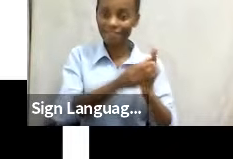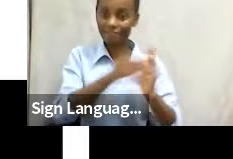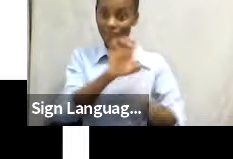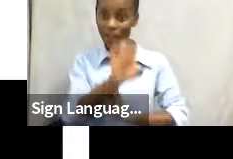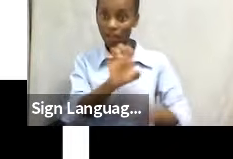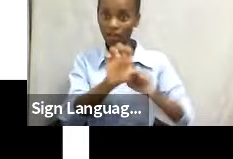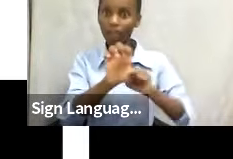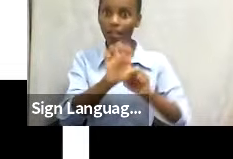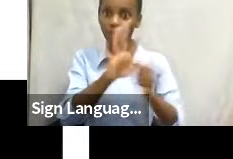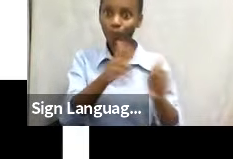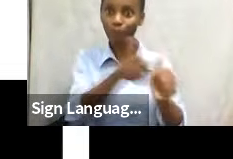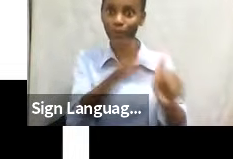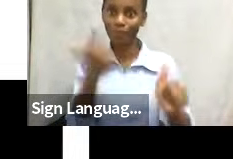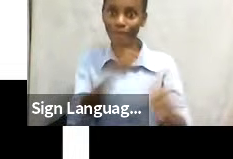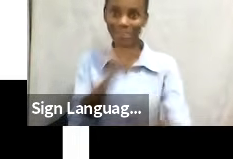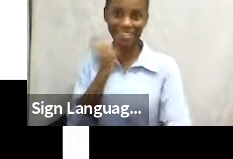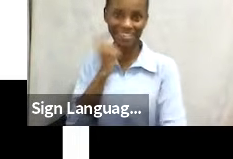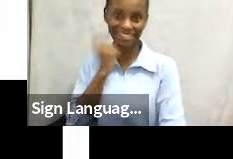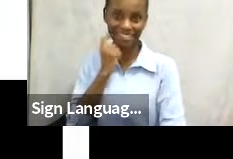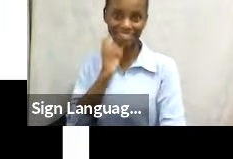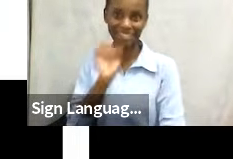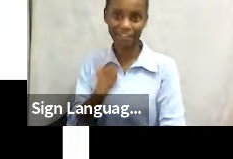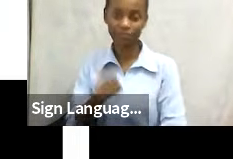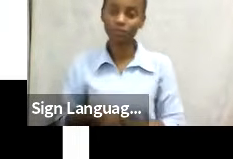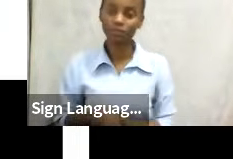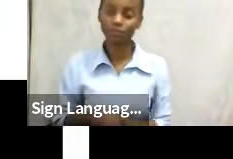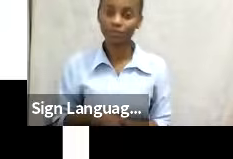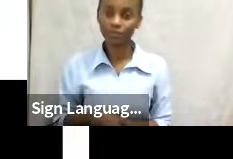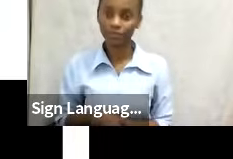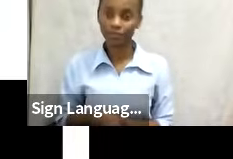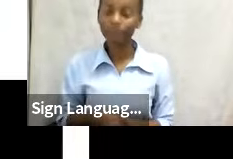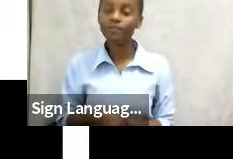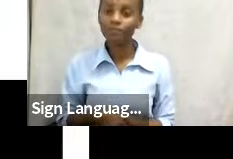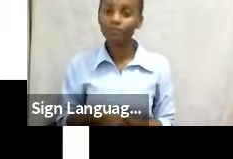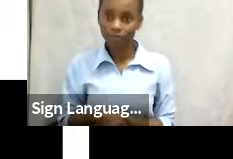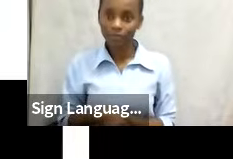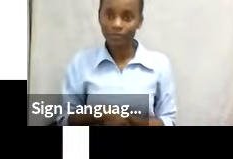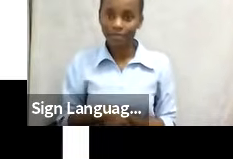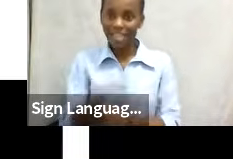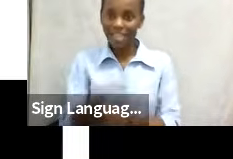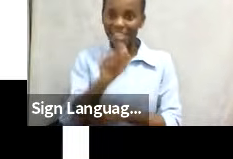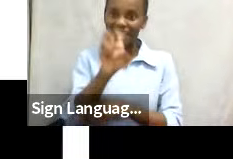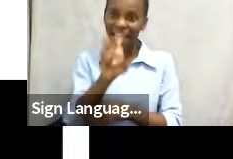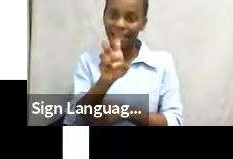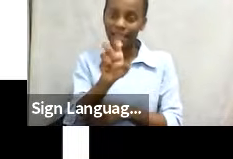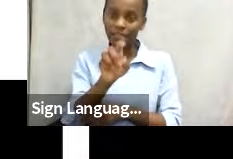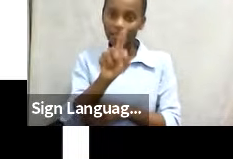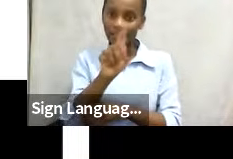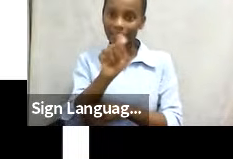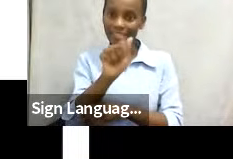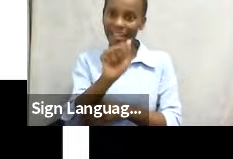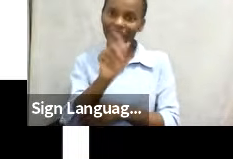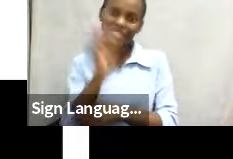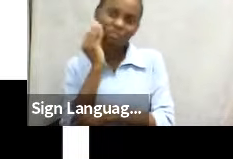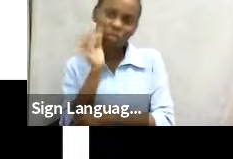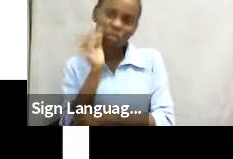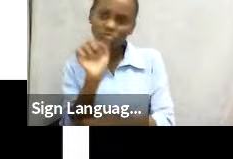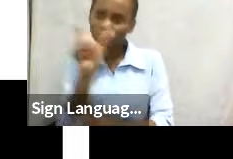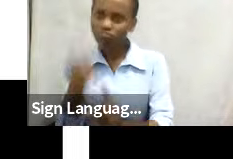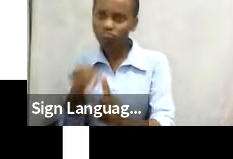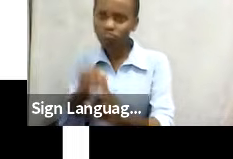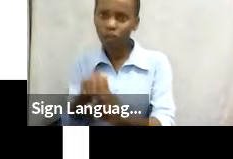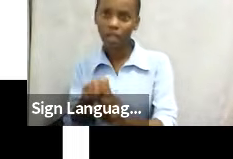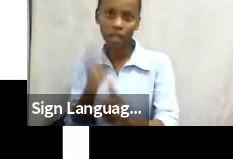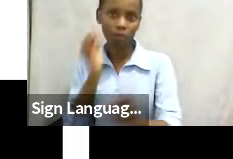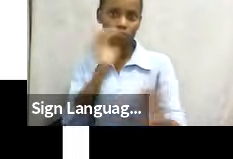of income, we actually have pre-populated your tax return for you. All you merely have to do is either verify the data